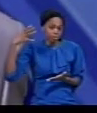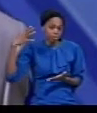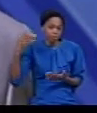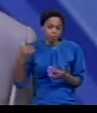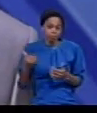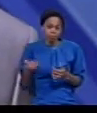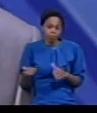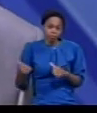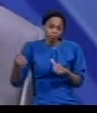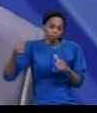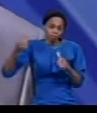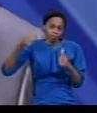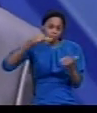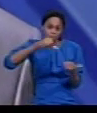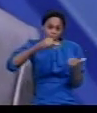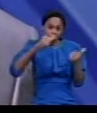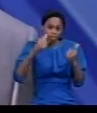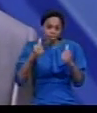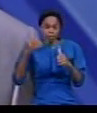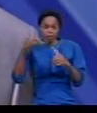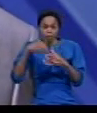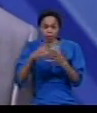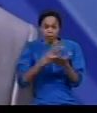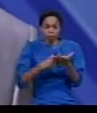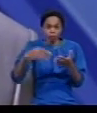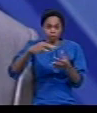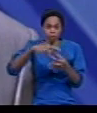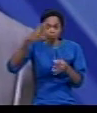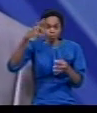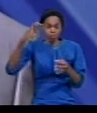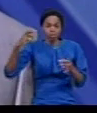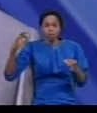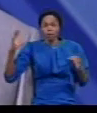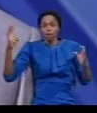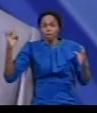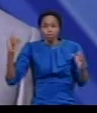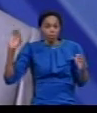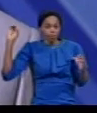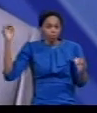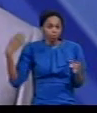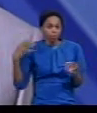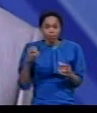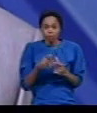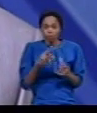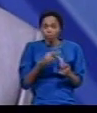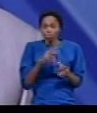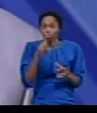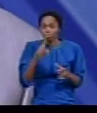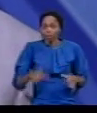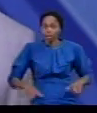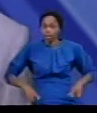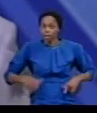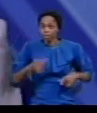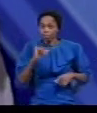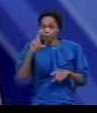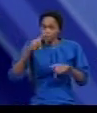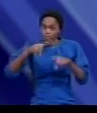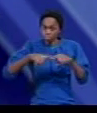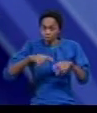baptized by grace? Or are you living life based on the law